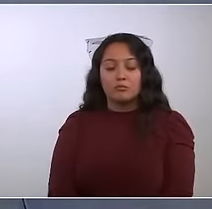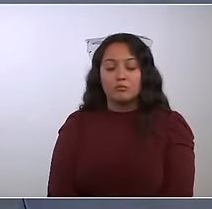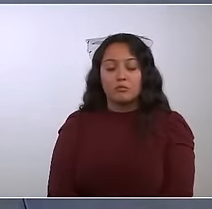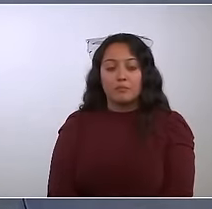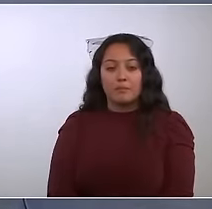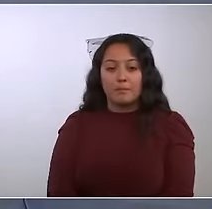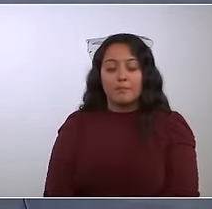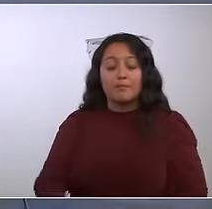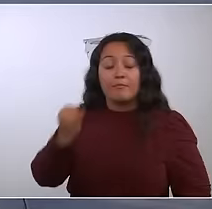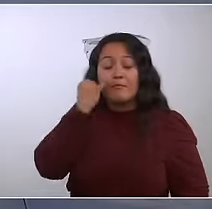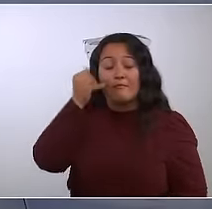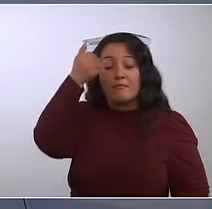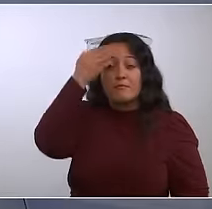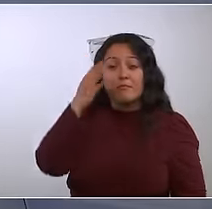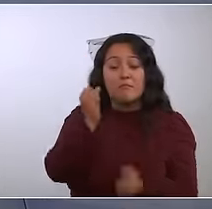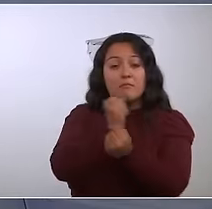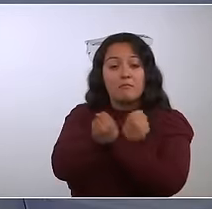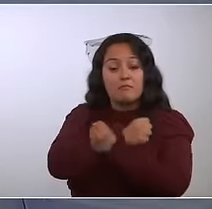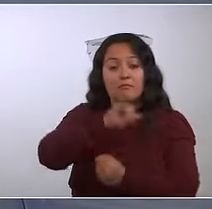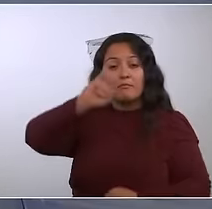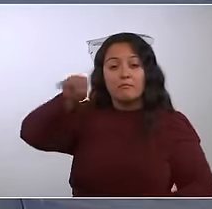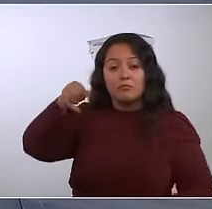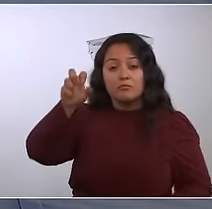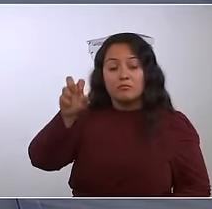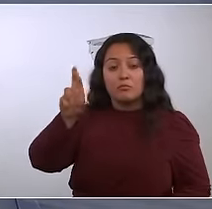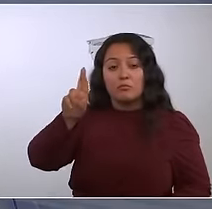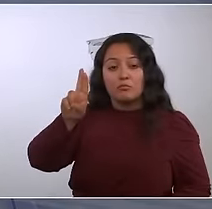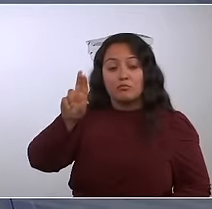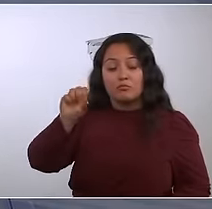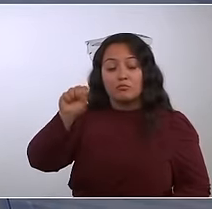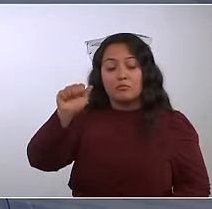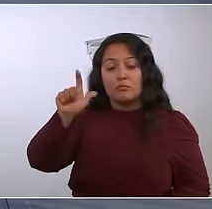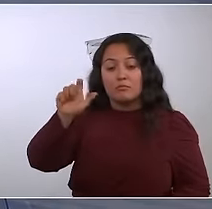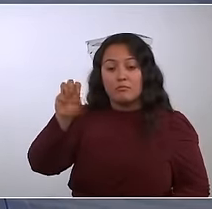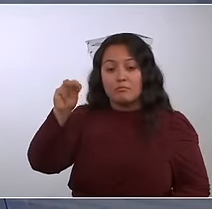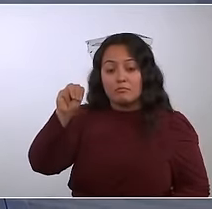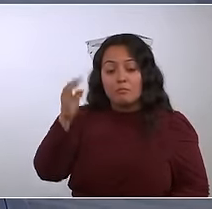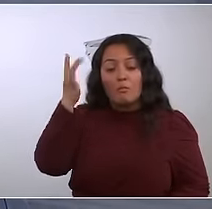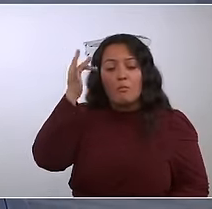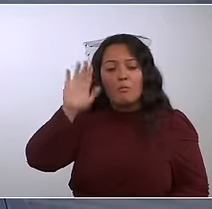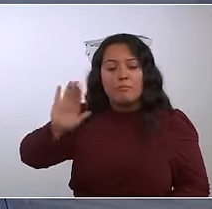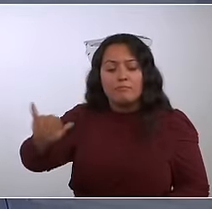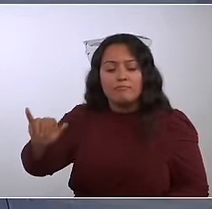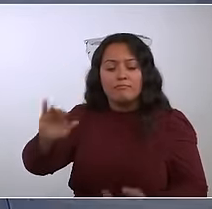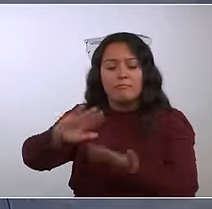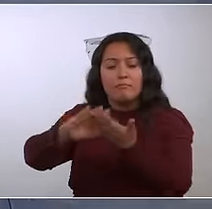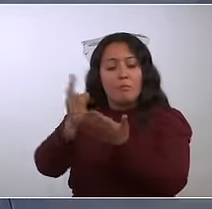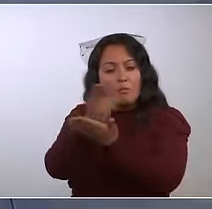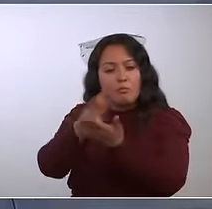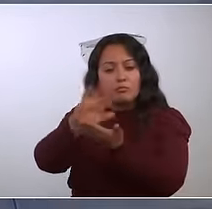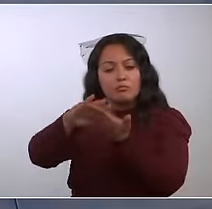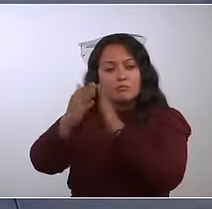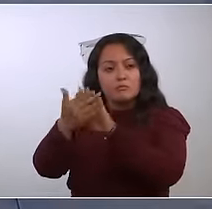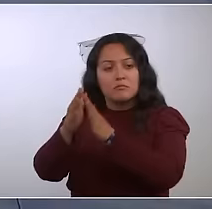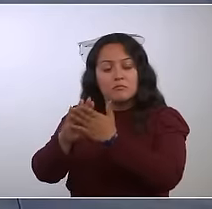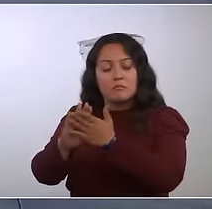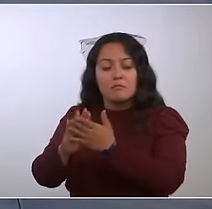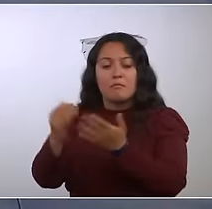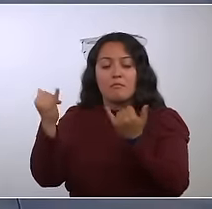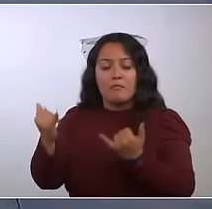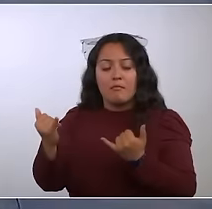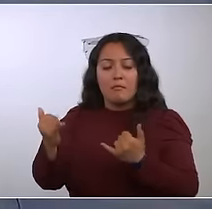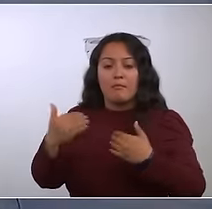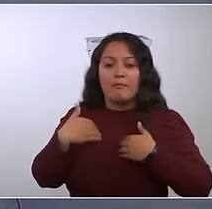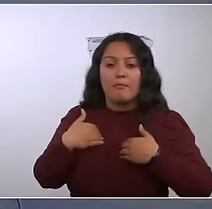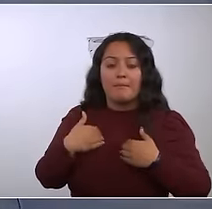loved Jerusalem so much, si Dios amaba Jerusalén why tanto, was the holy city over reproach? Porque es que el pueblo santo era en reproche. They being criticized.